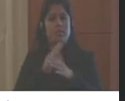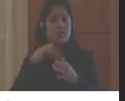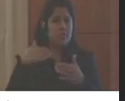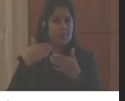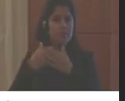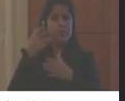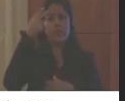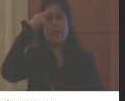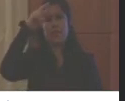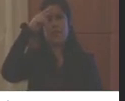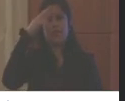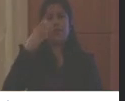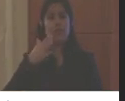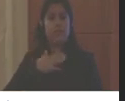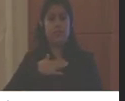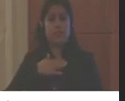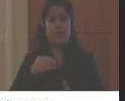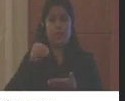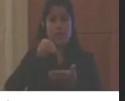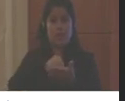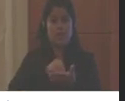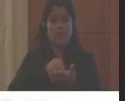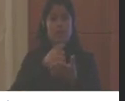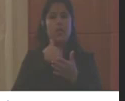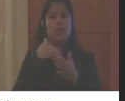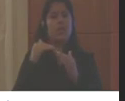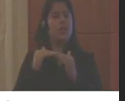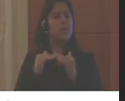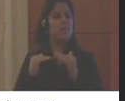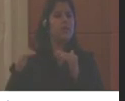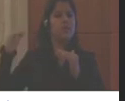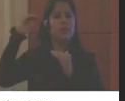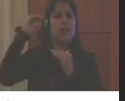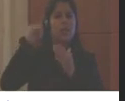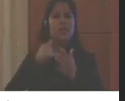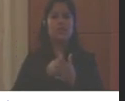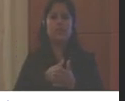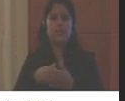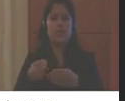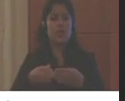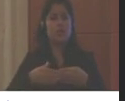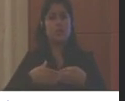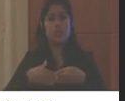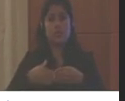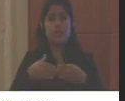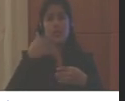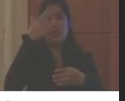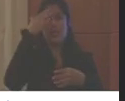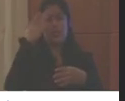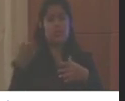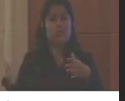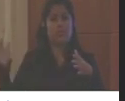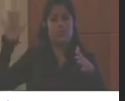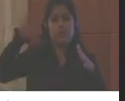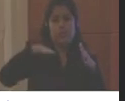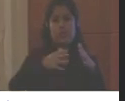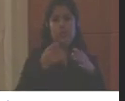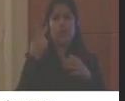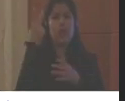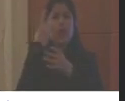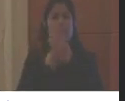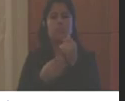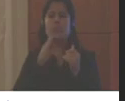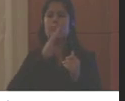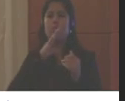the risks that Mexico is facing. Our geographic location makes us highly vulnerable to tropical